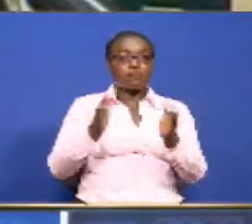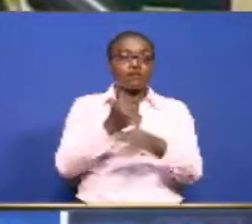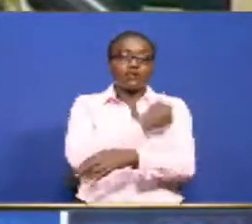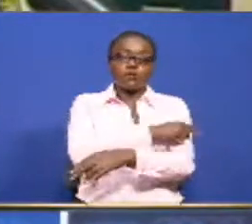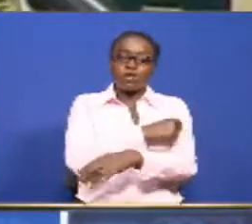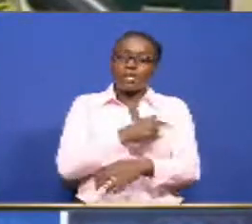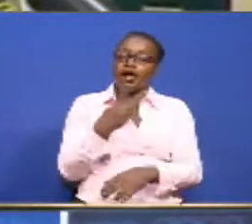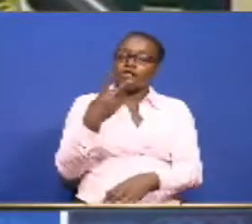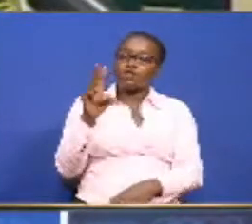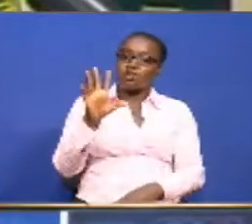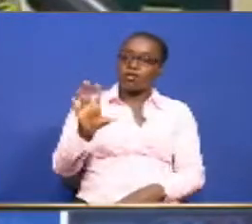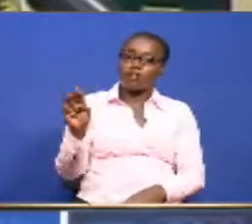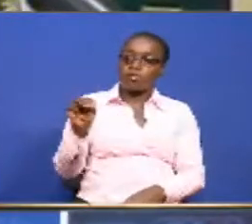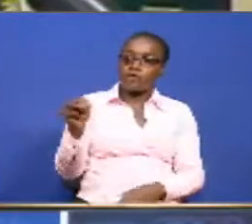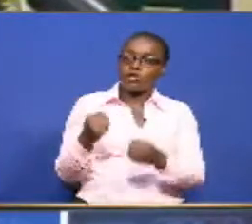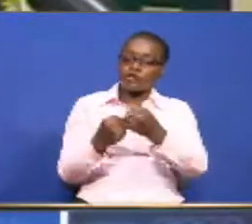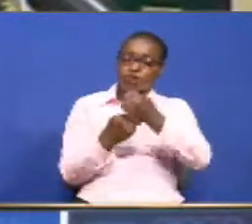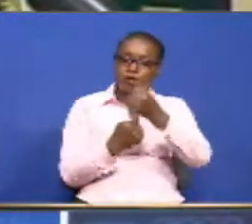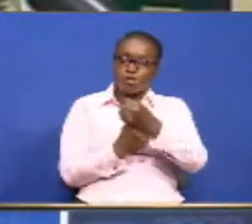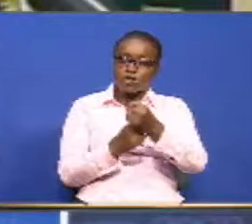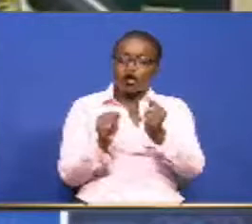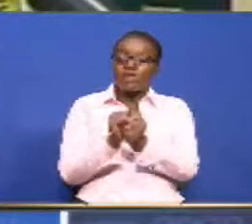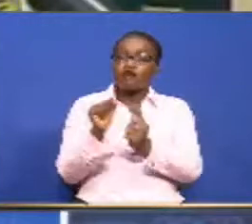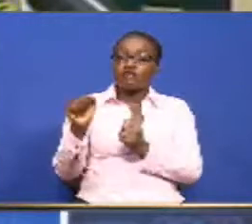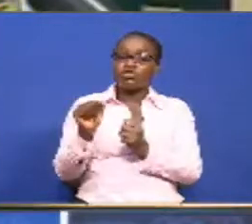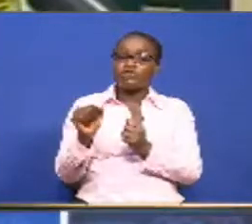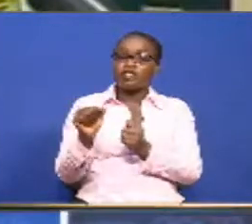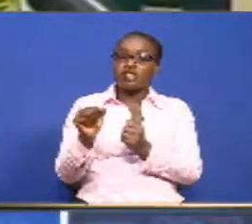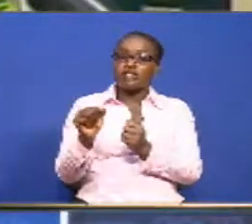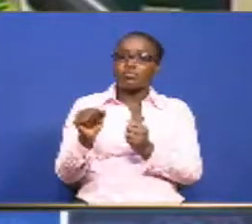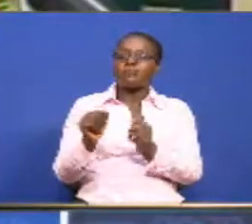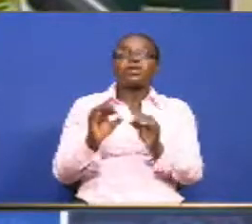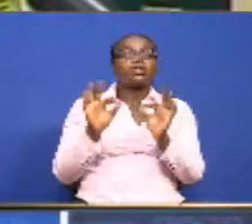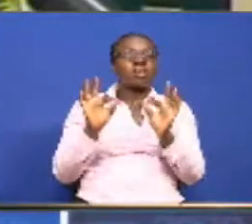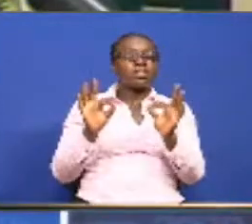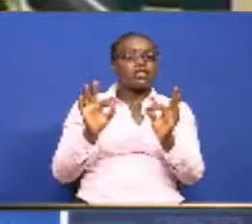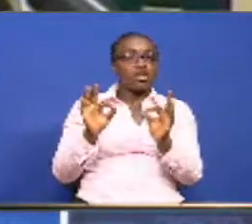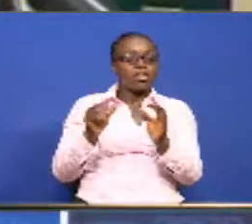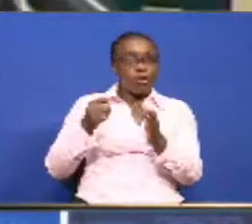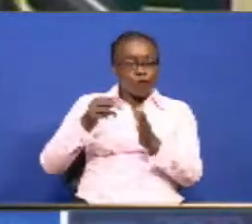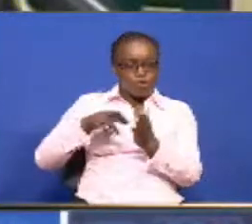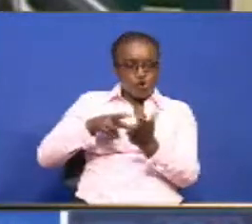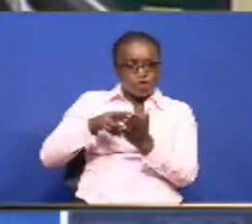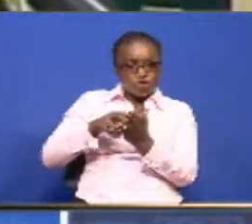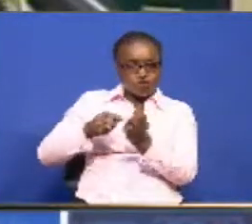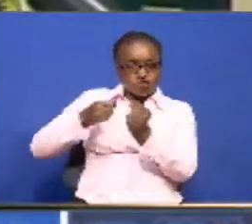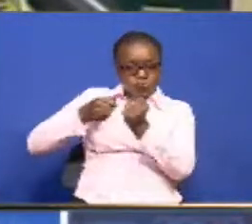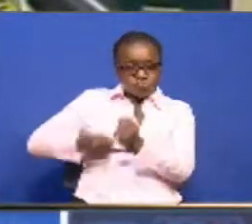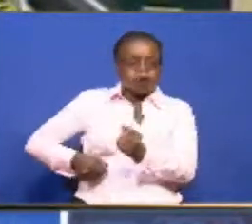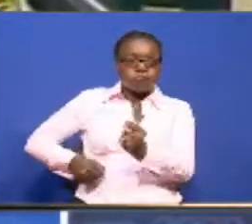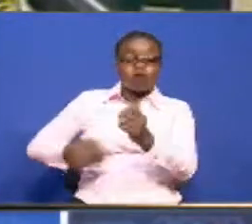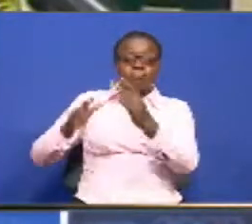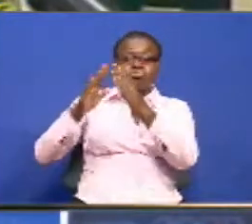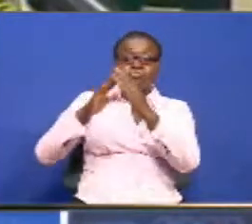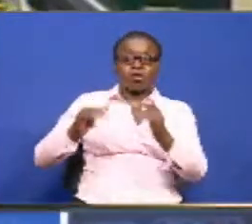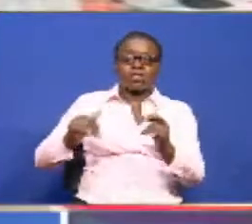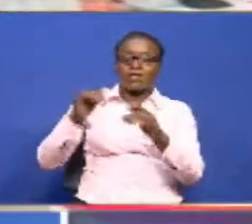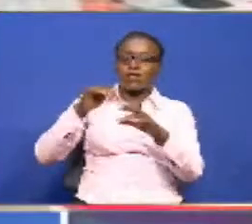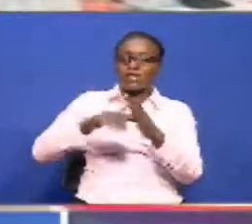million to support the establishment of 50 modern walk-through sanitizers at our border points and main hospitals across the